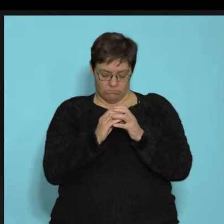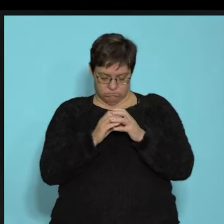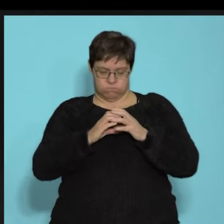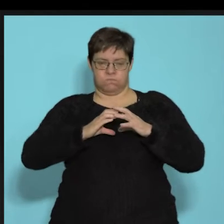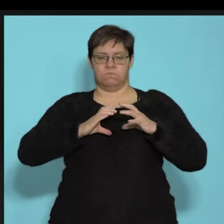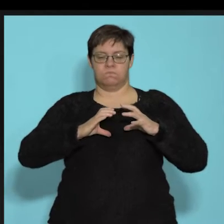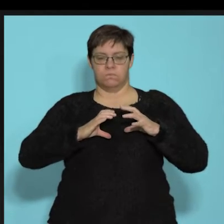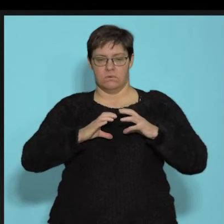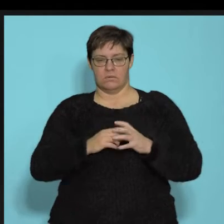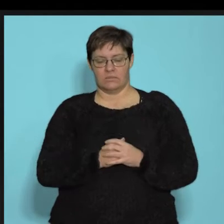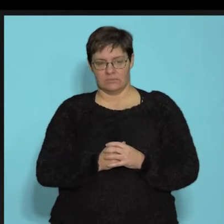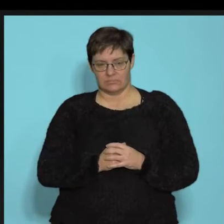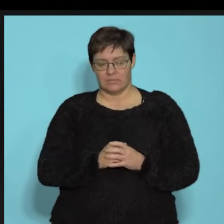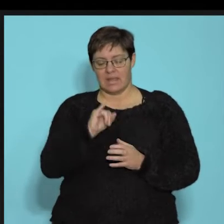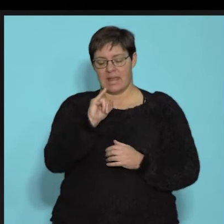will